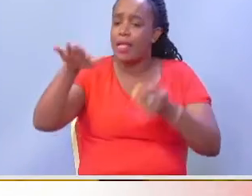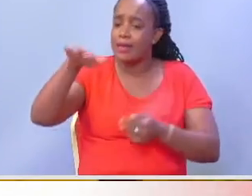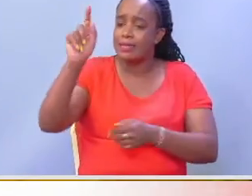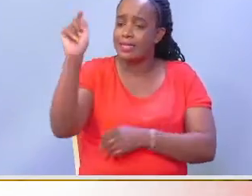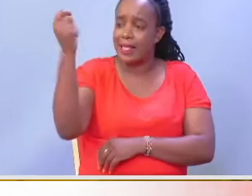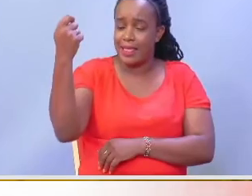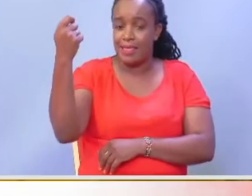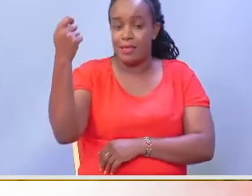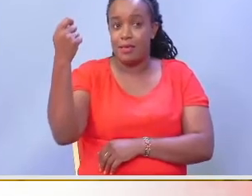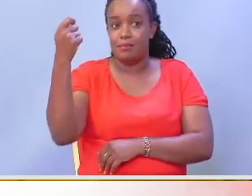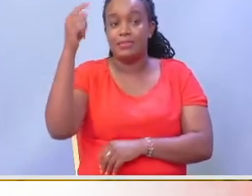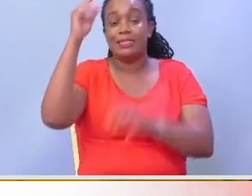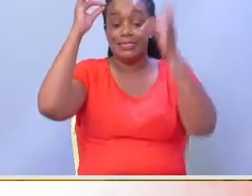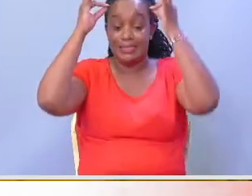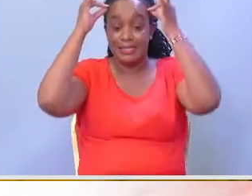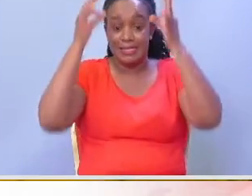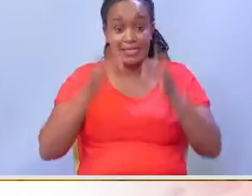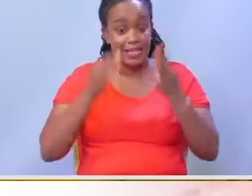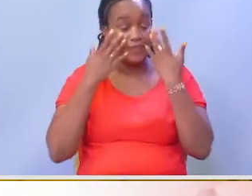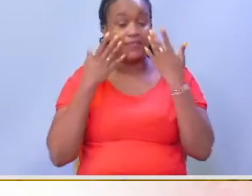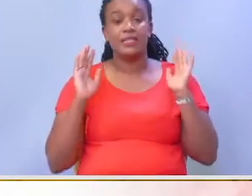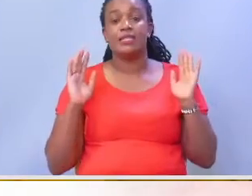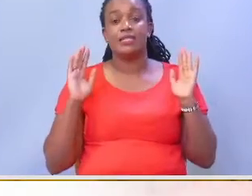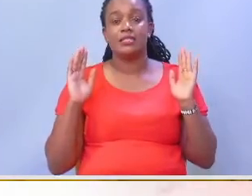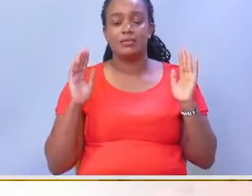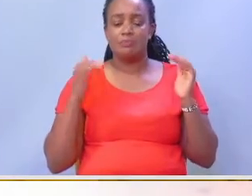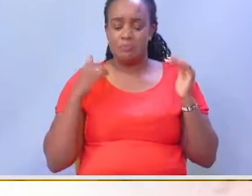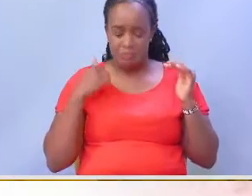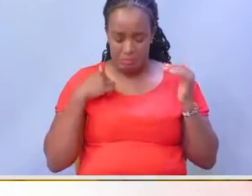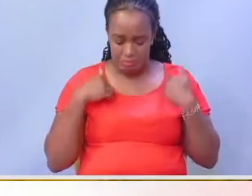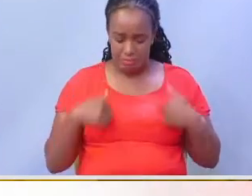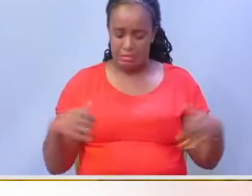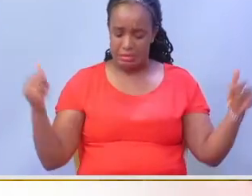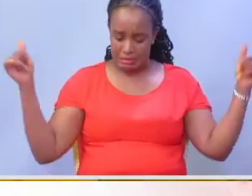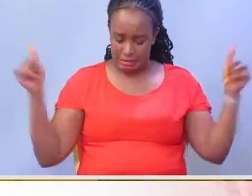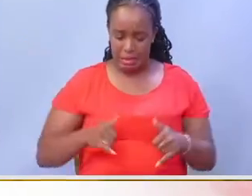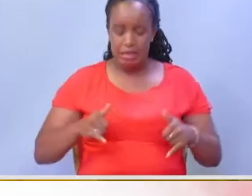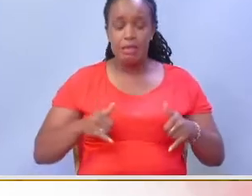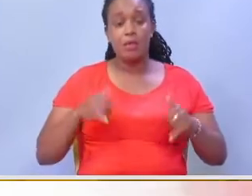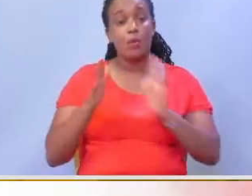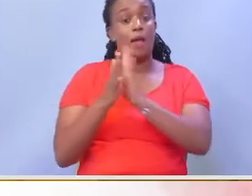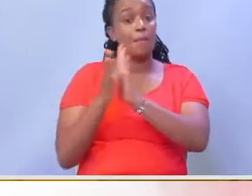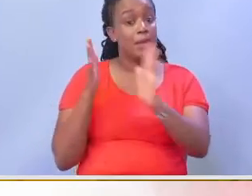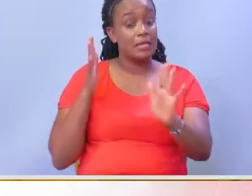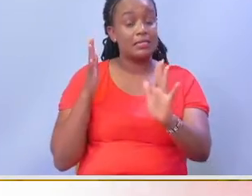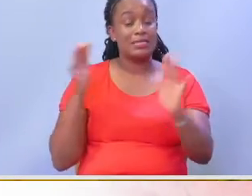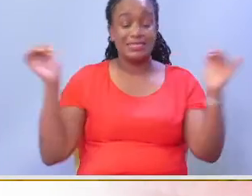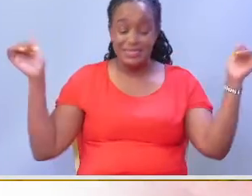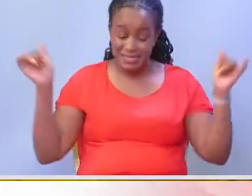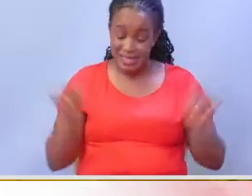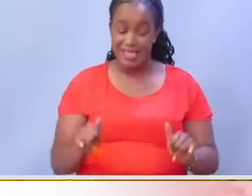nilikuwa nimeamua biwara liwe nitakaa kwa bus. Na nitakaa huko na